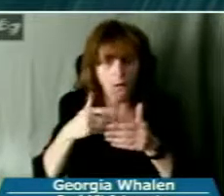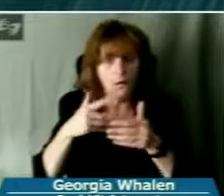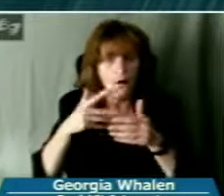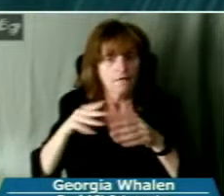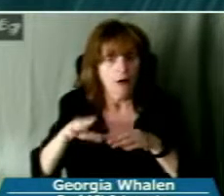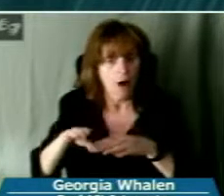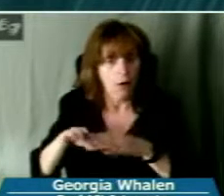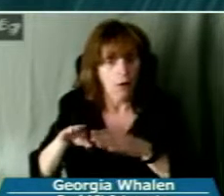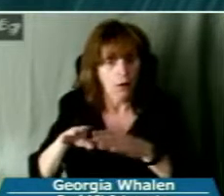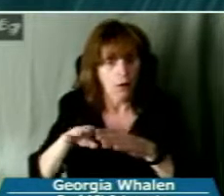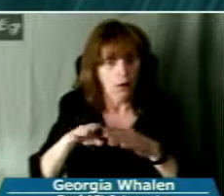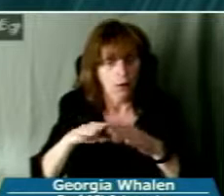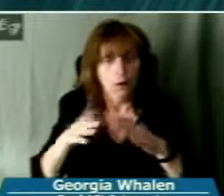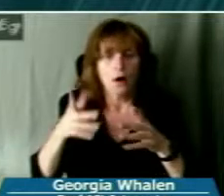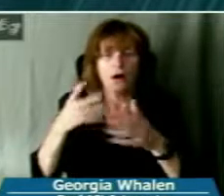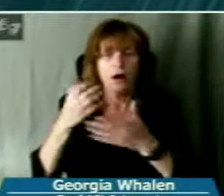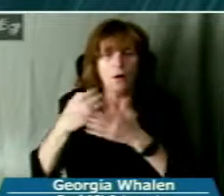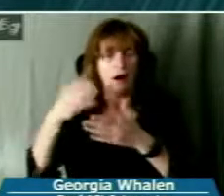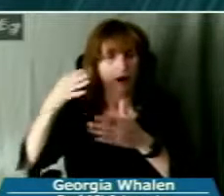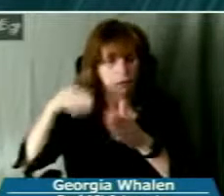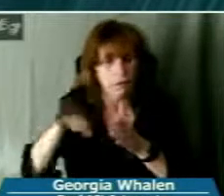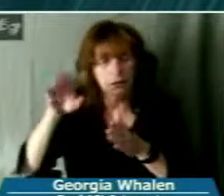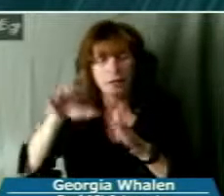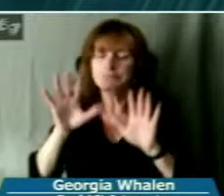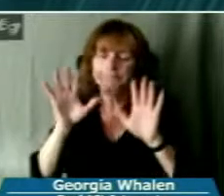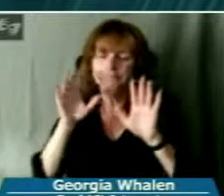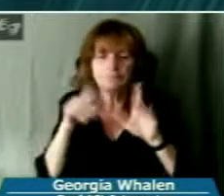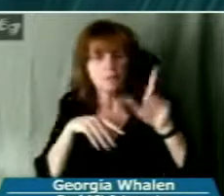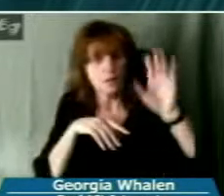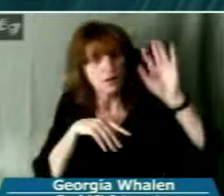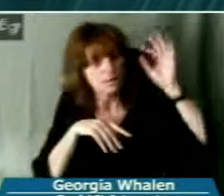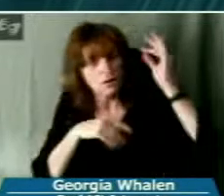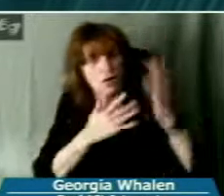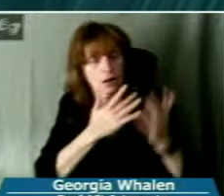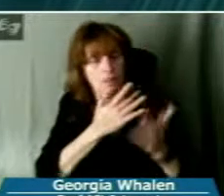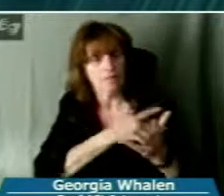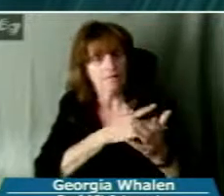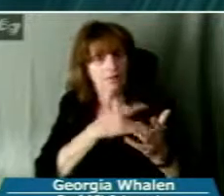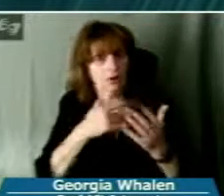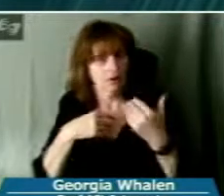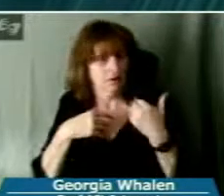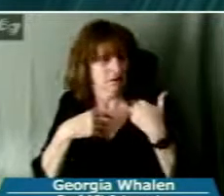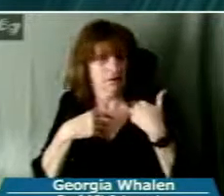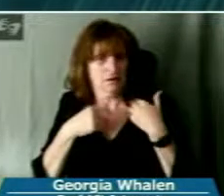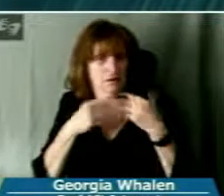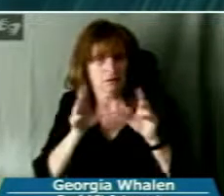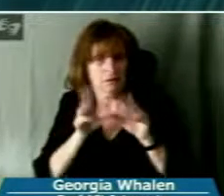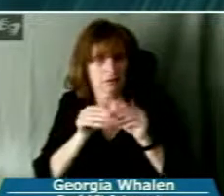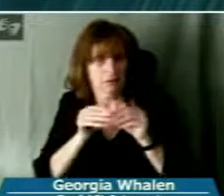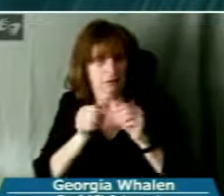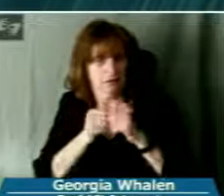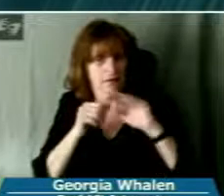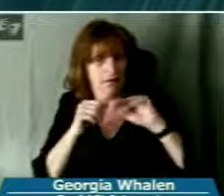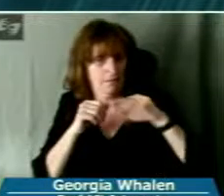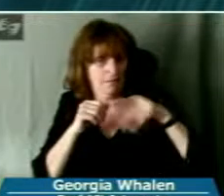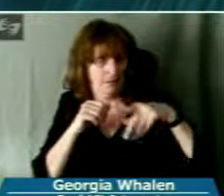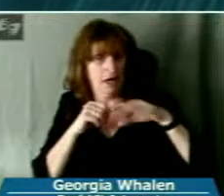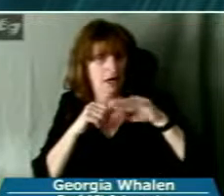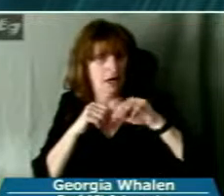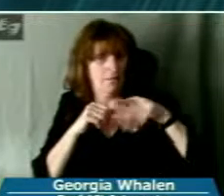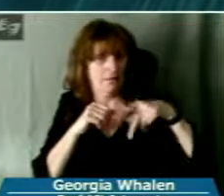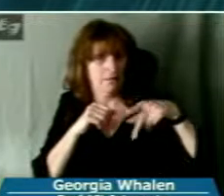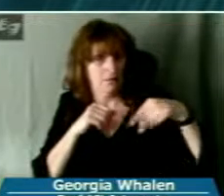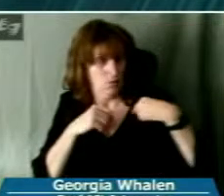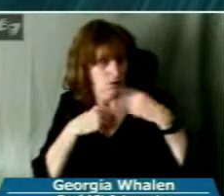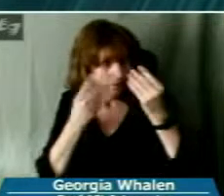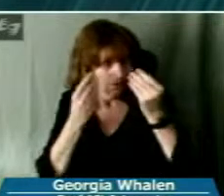to the federal and provincial MPs and MPPs. The number ranges anywhere from the